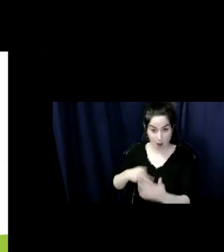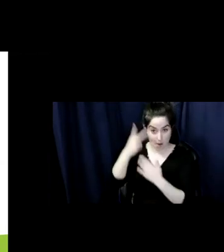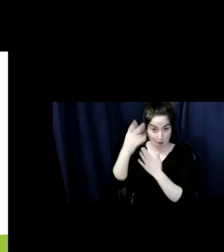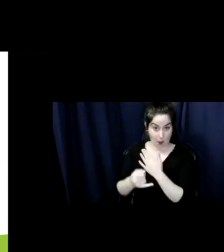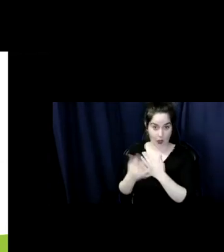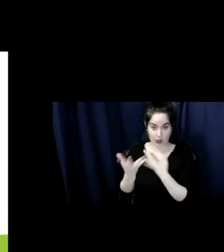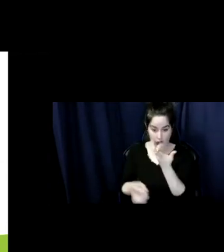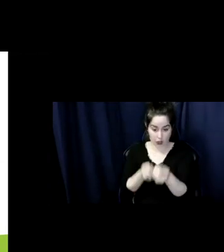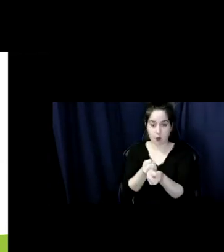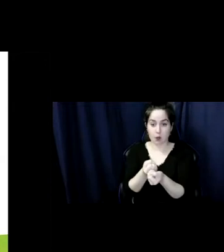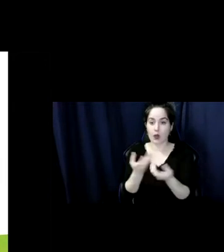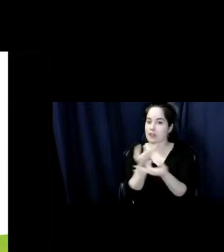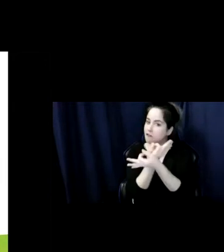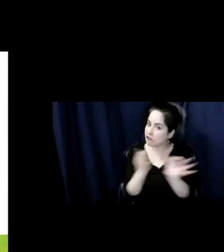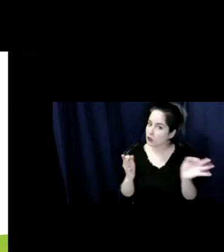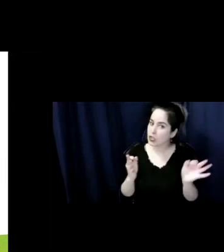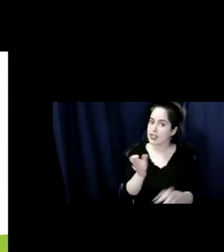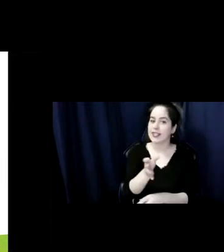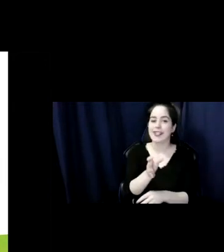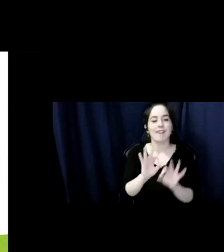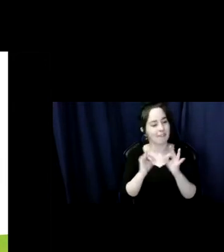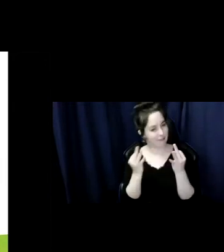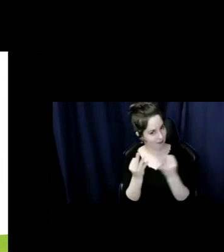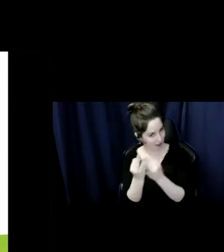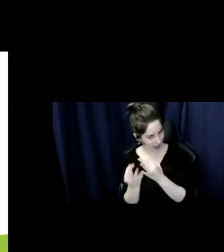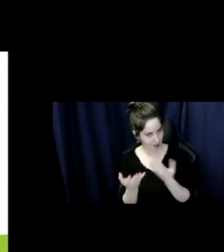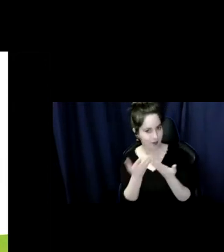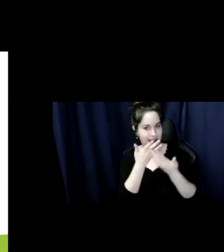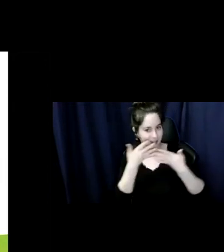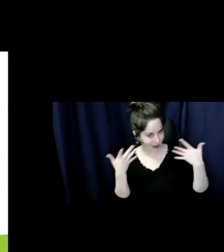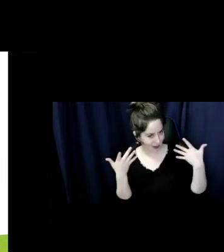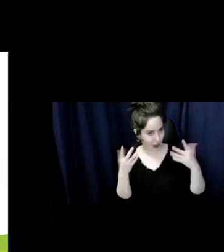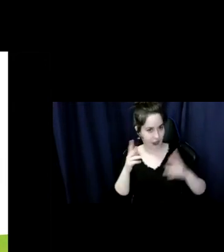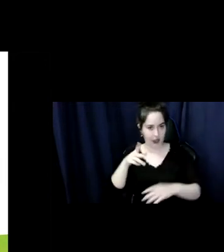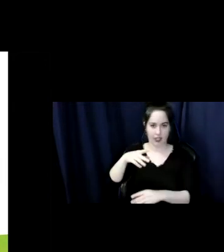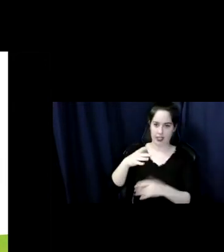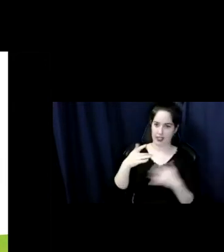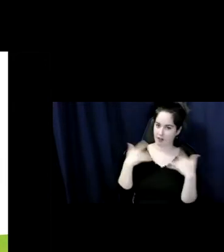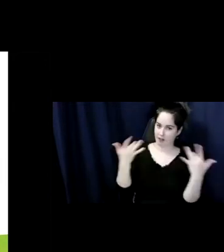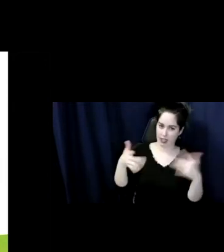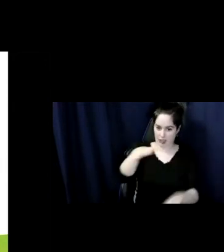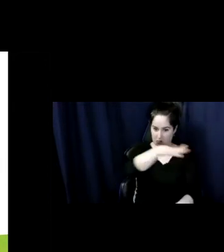free, family-friendly arts programming and parks across Toronto.